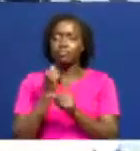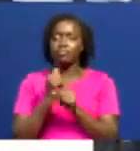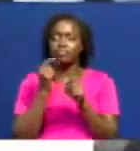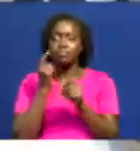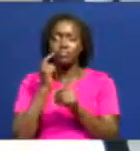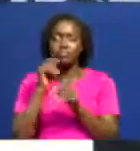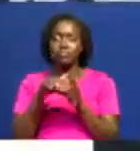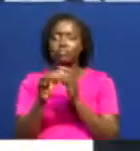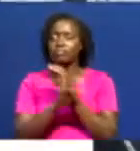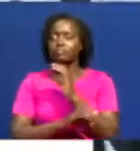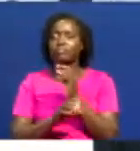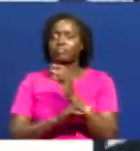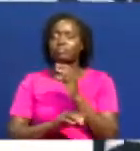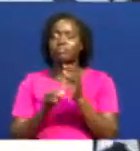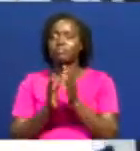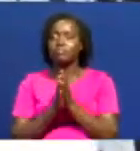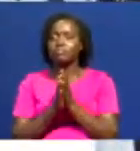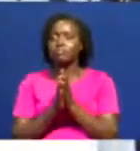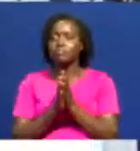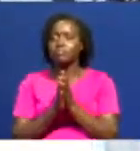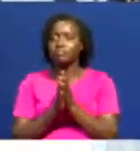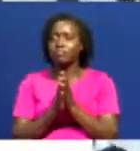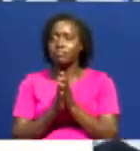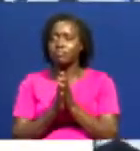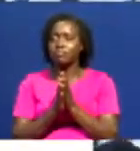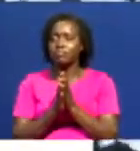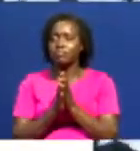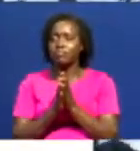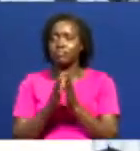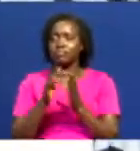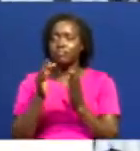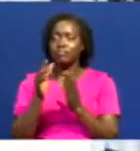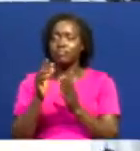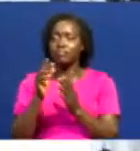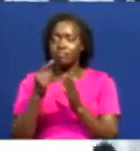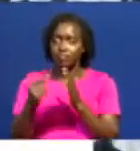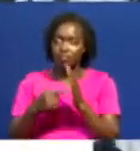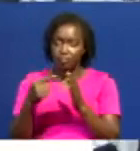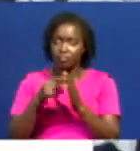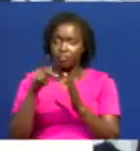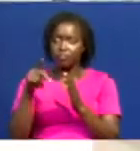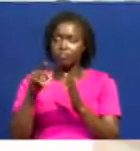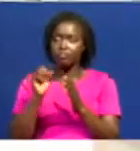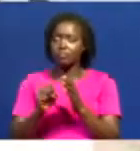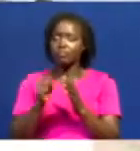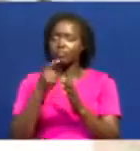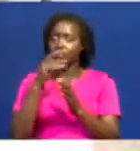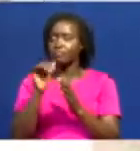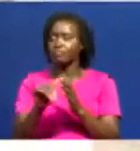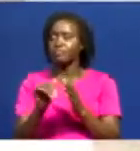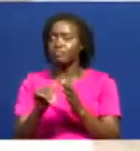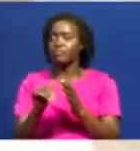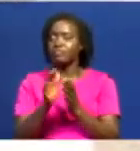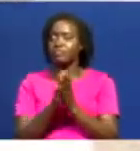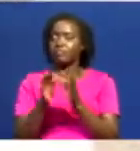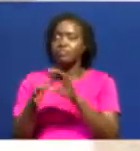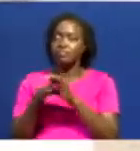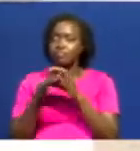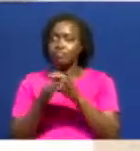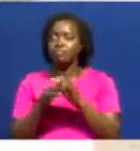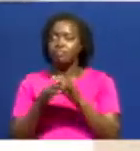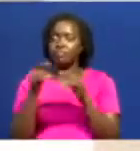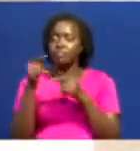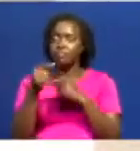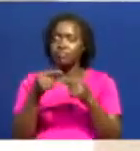the country's committee maximum security prison, Industrialization PS Dr. Juma Mkhwana says the collaboration is